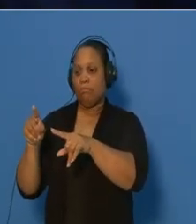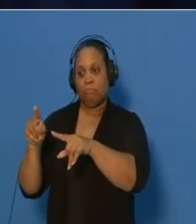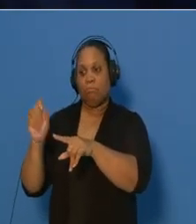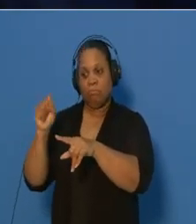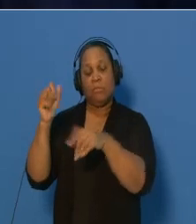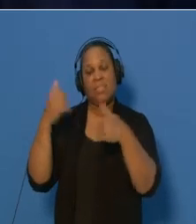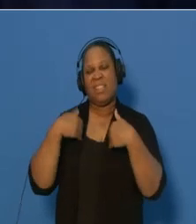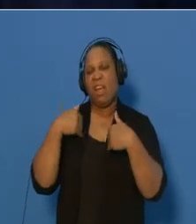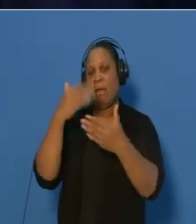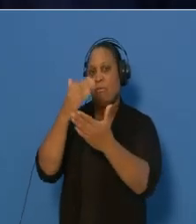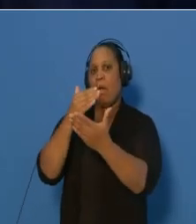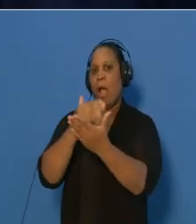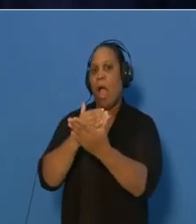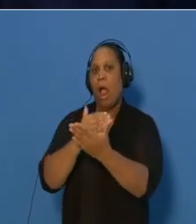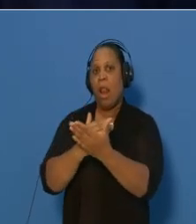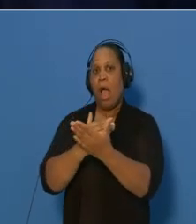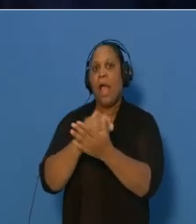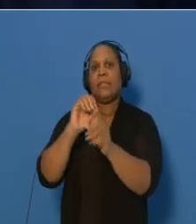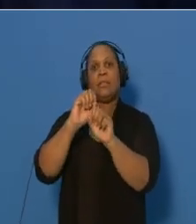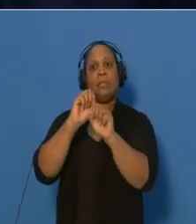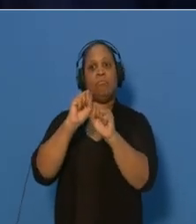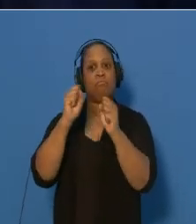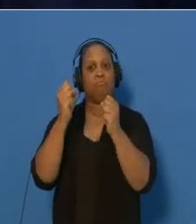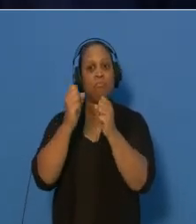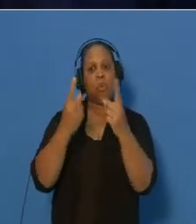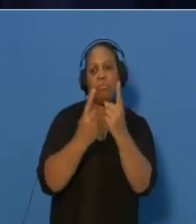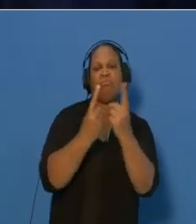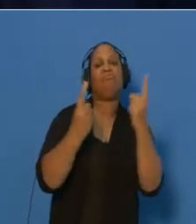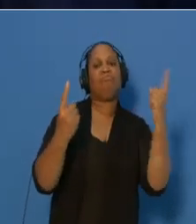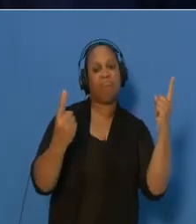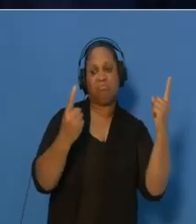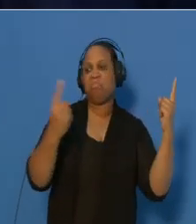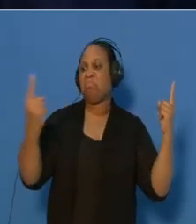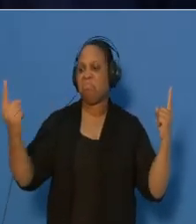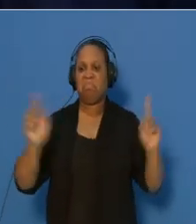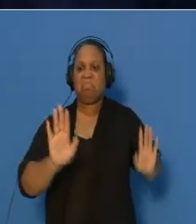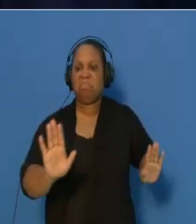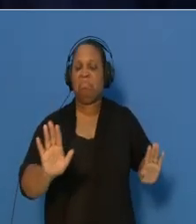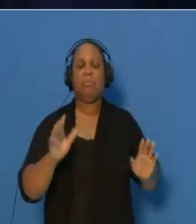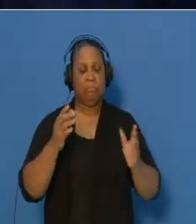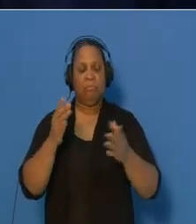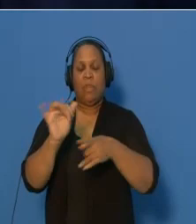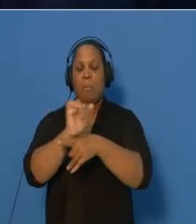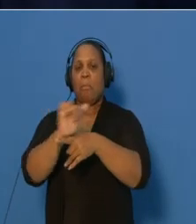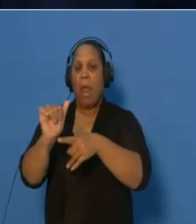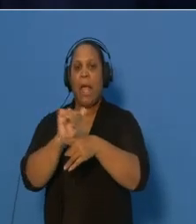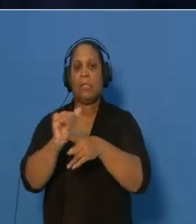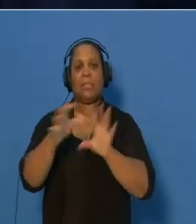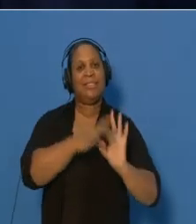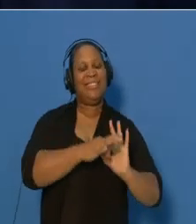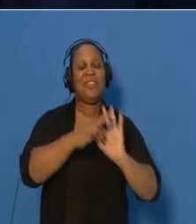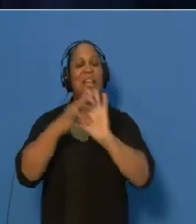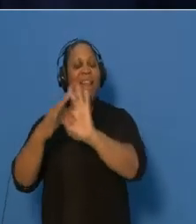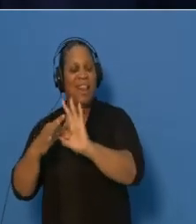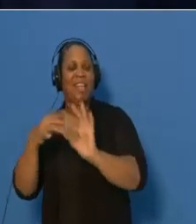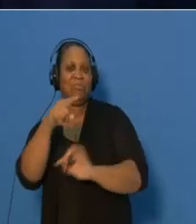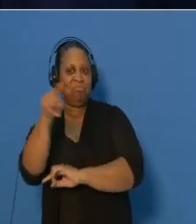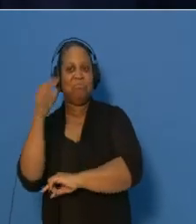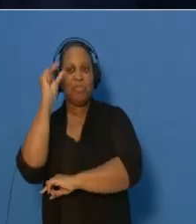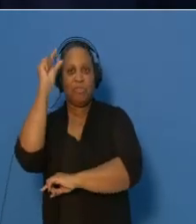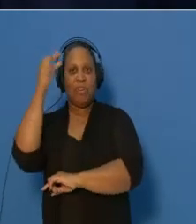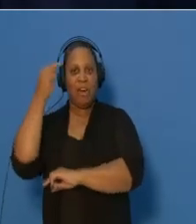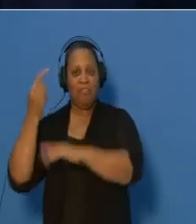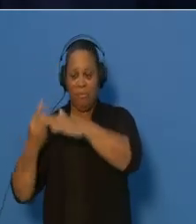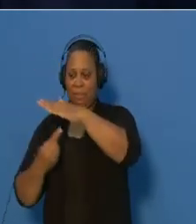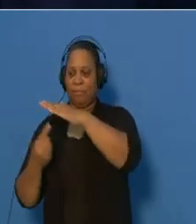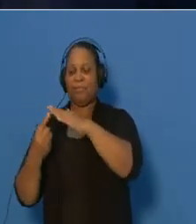guidelines concerning social distancing, as well as those other types of practices as it relates to those persons that are in the government quarantine